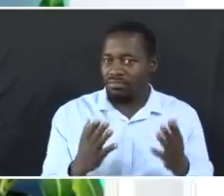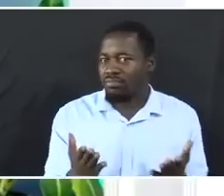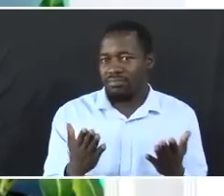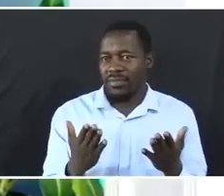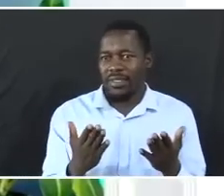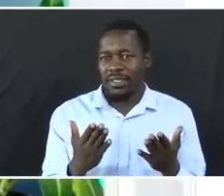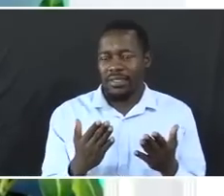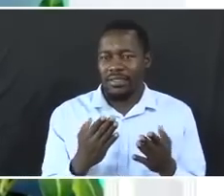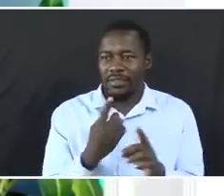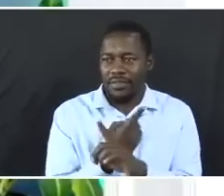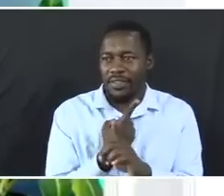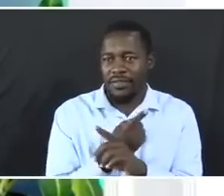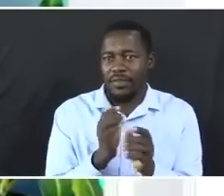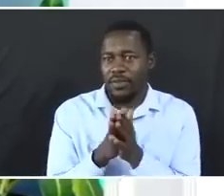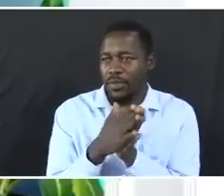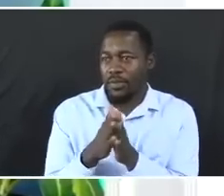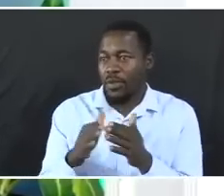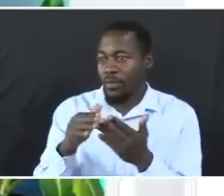you, is not peace.